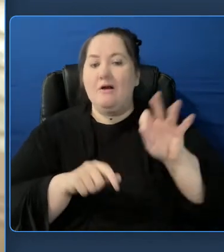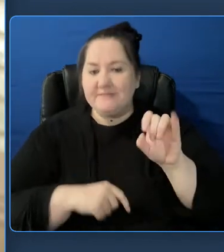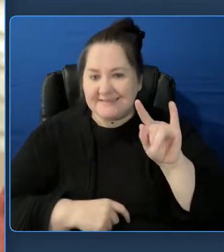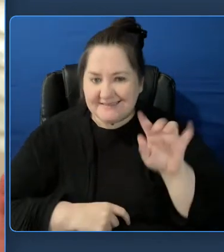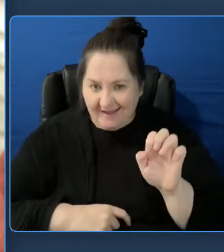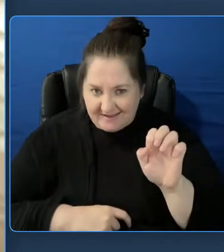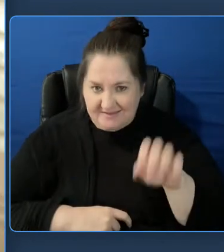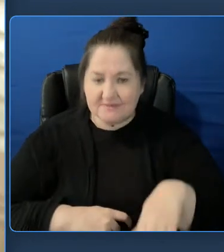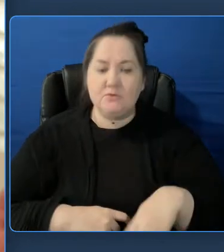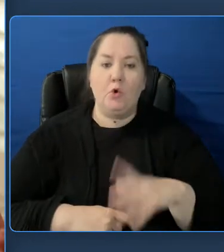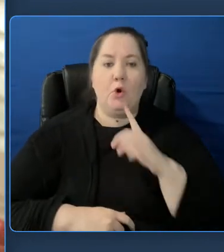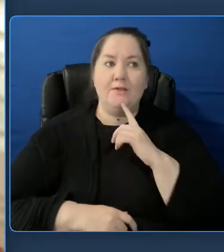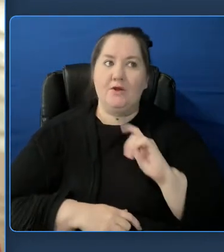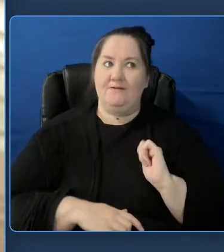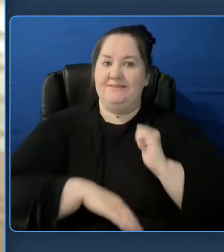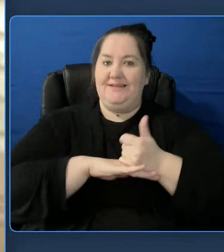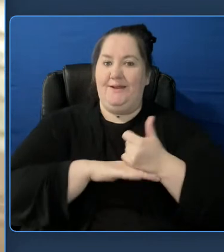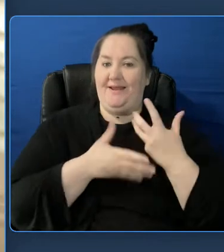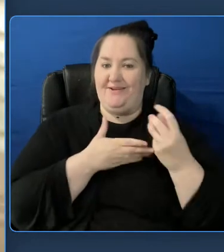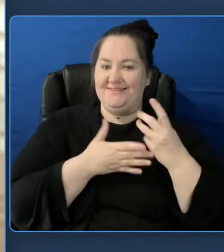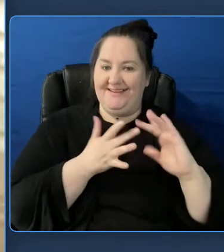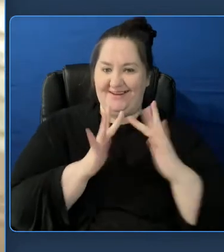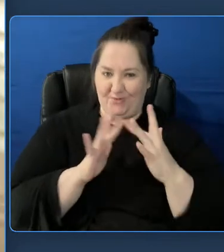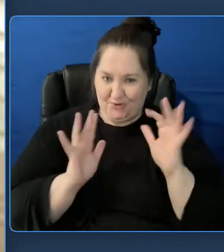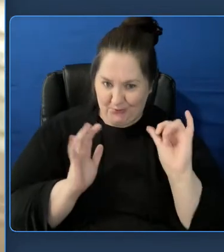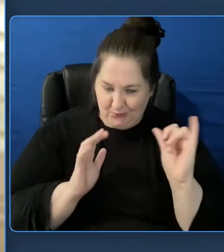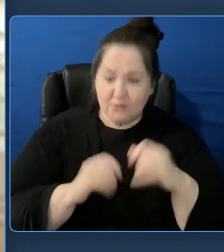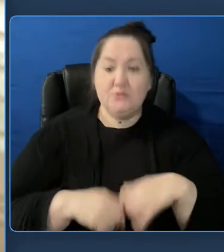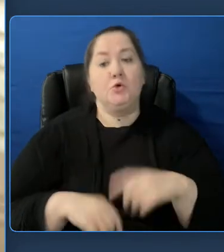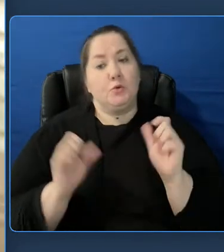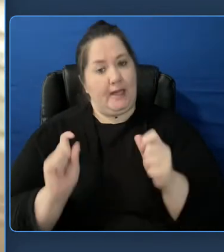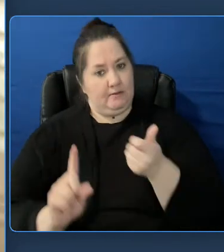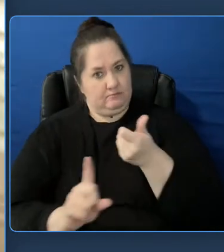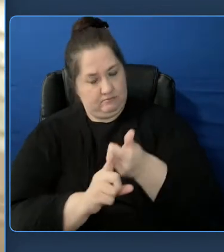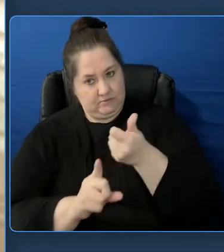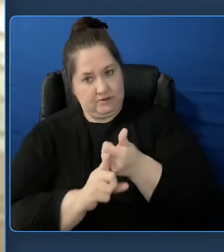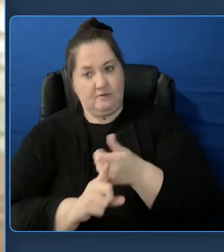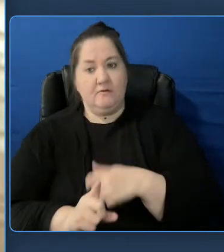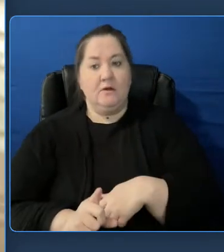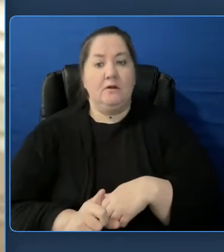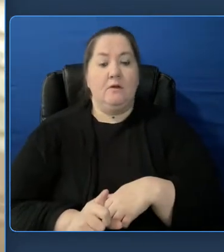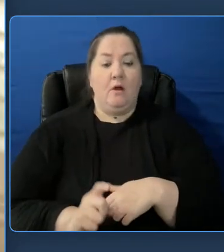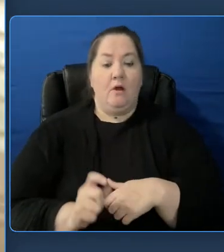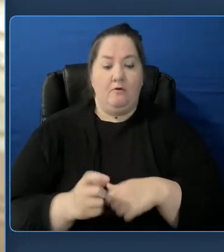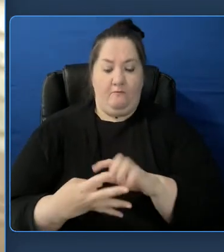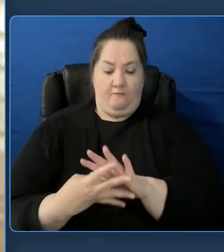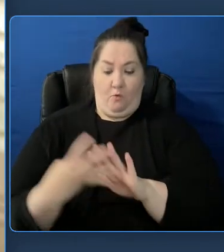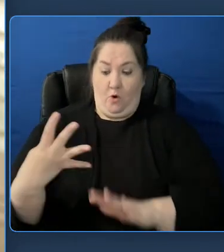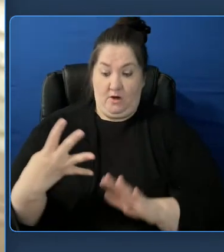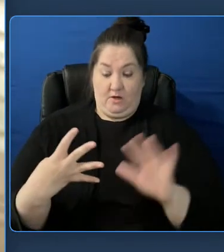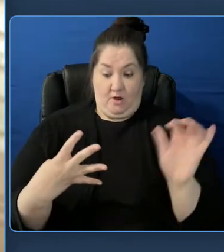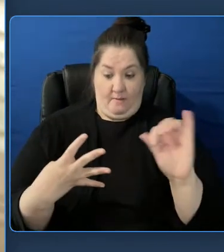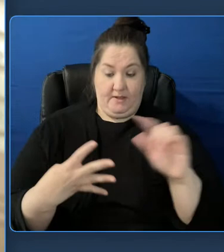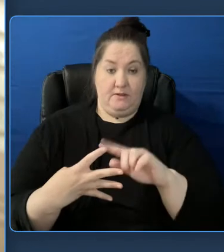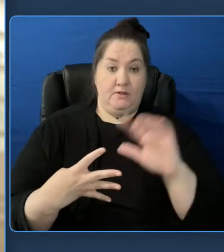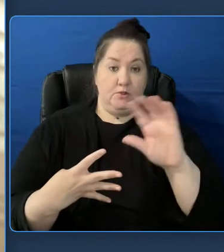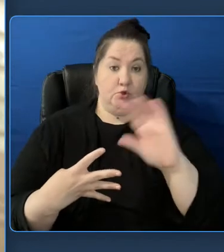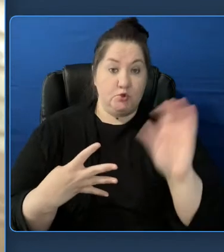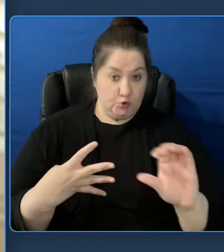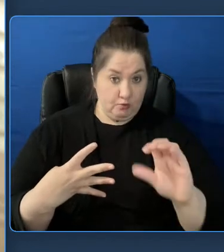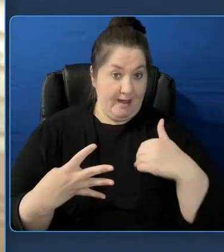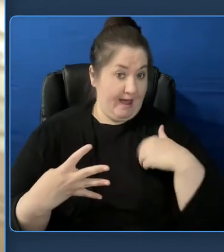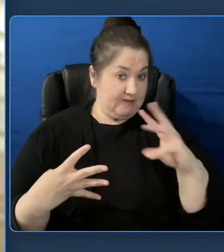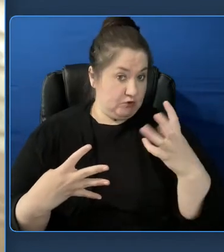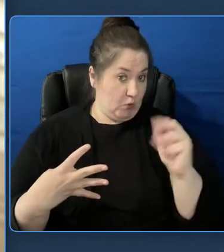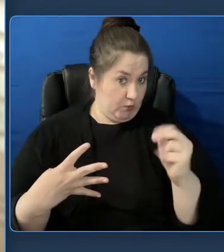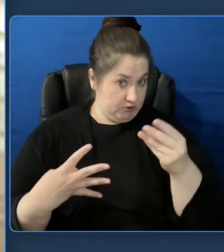you have to set that network up. So you can do it on your own. The 4 probably most common ones to use are, Zoom now has its